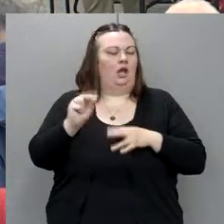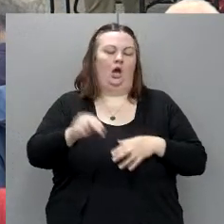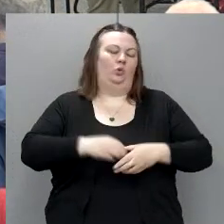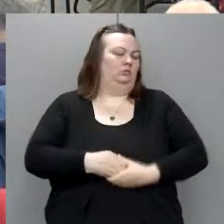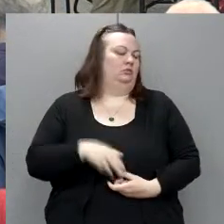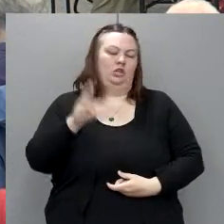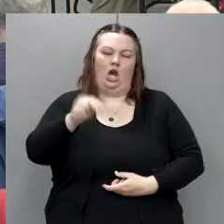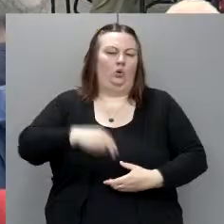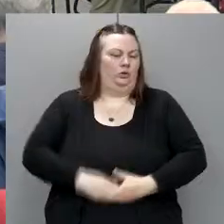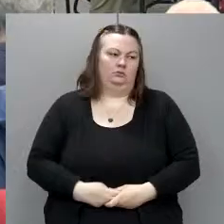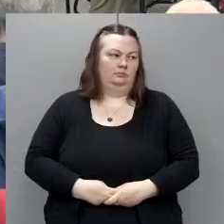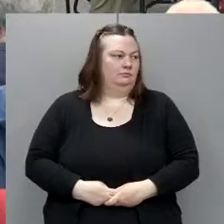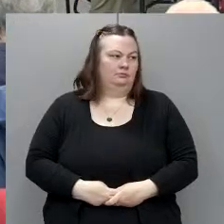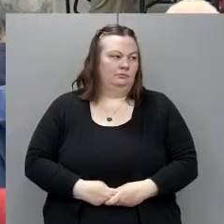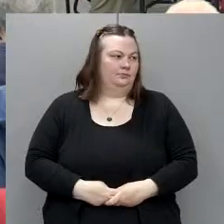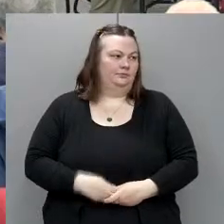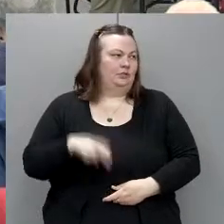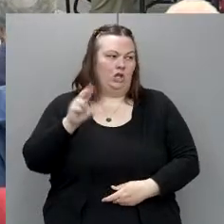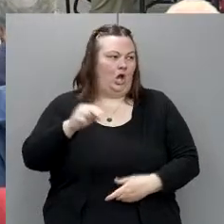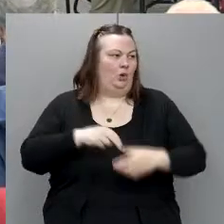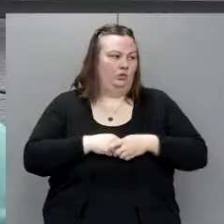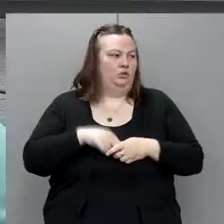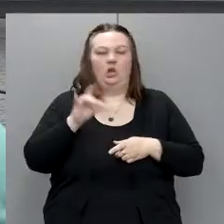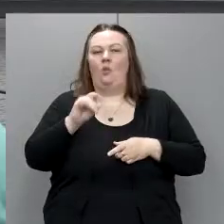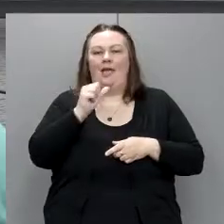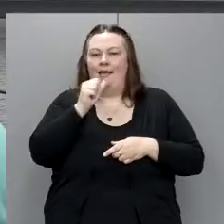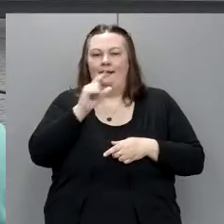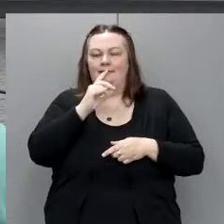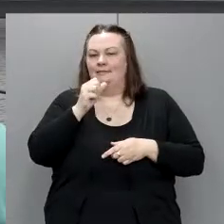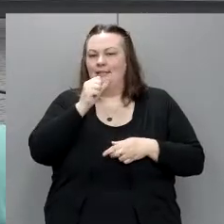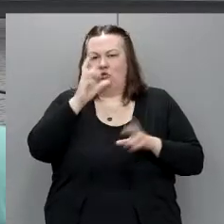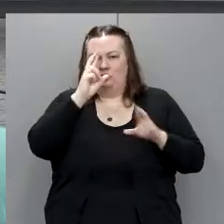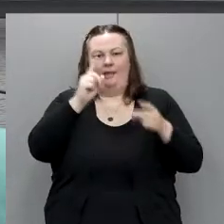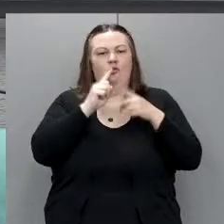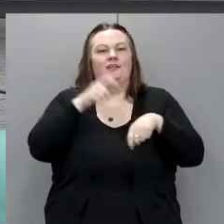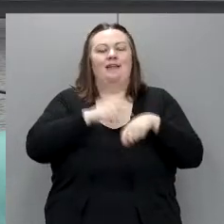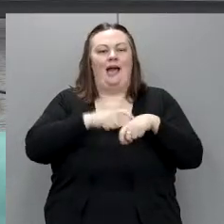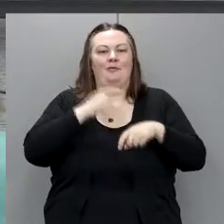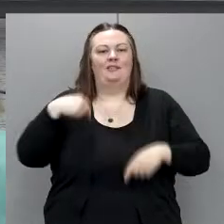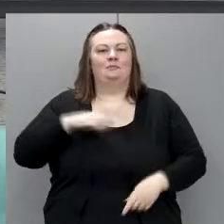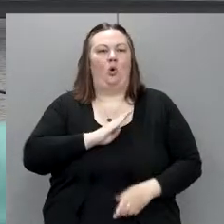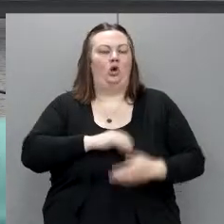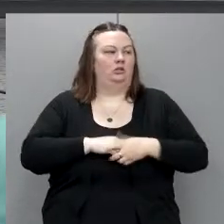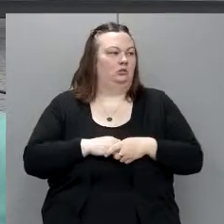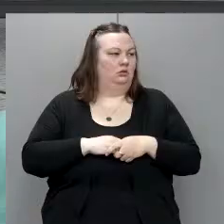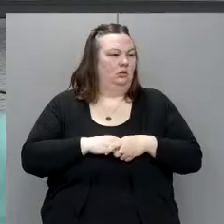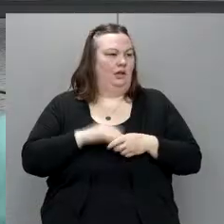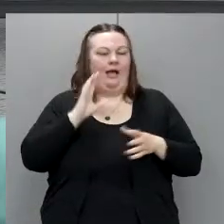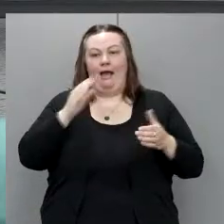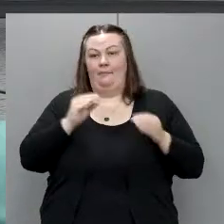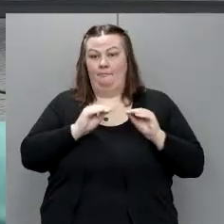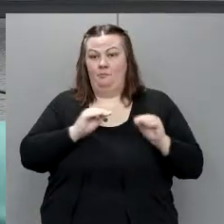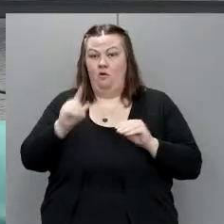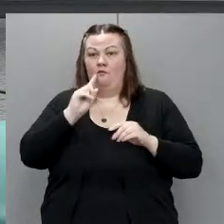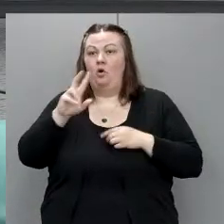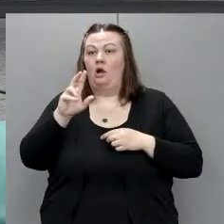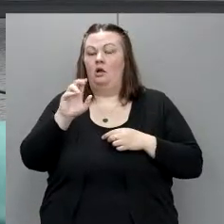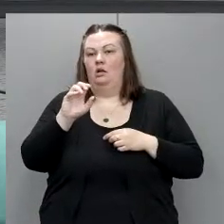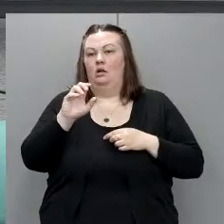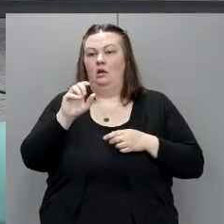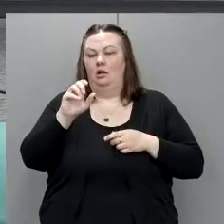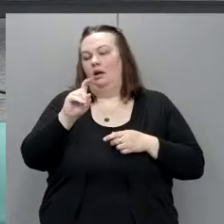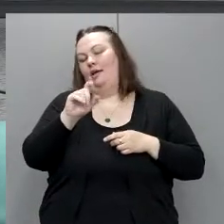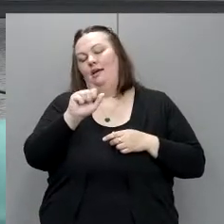No, No. Second. So, no, that is complete disrespect for the time of this Second. board. Otherwise, second.